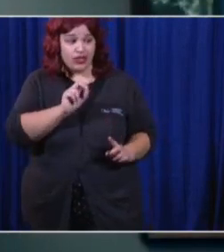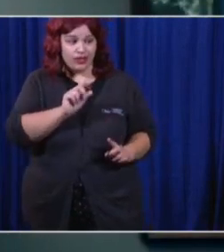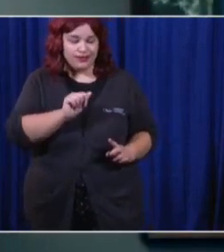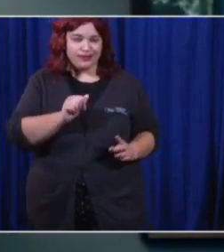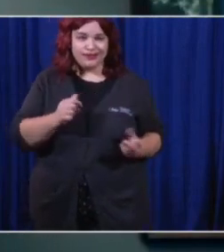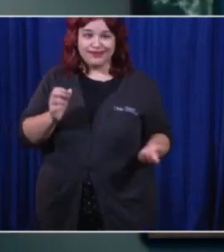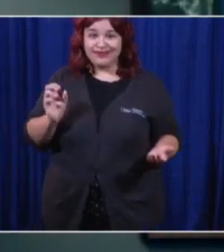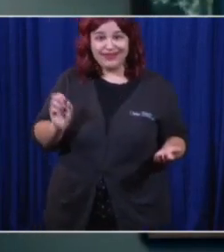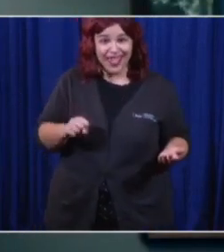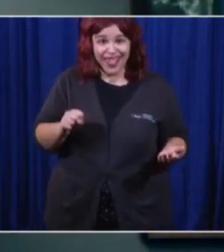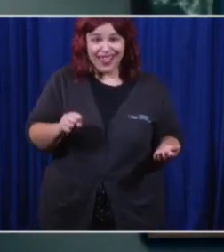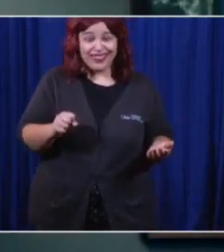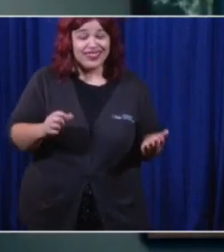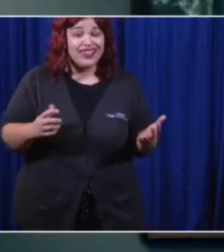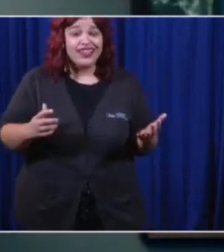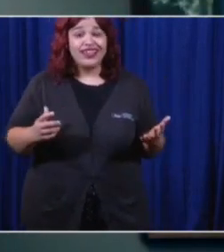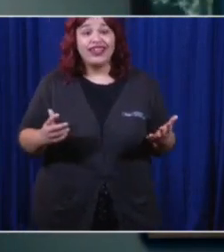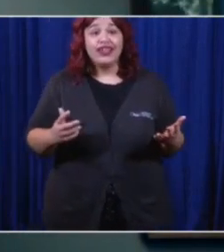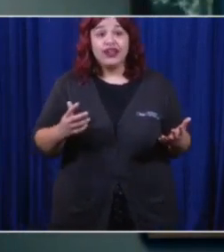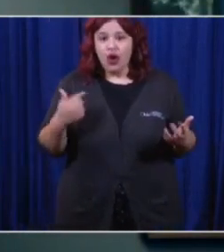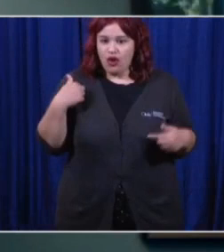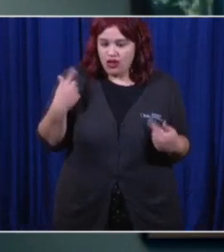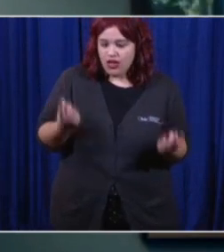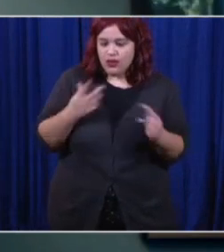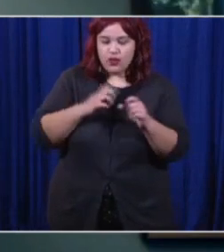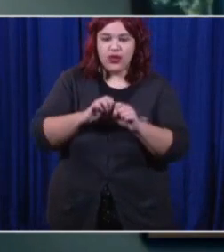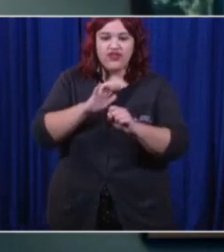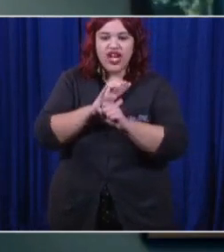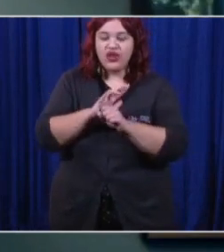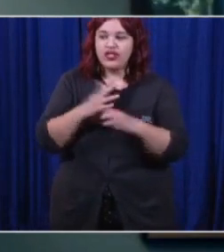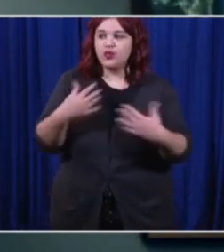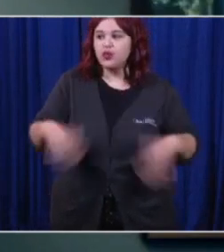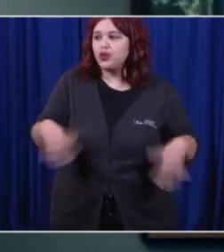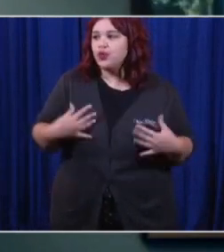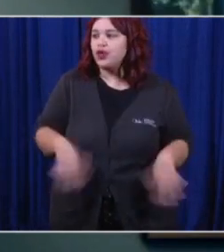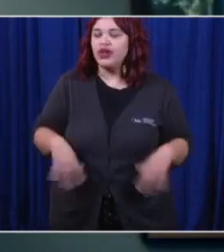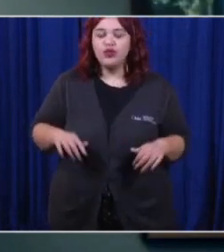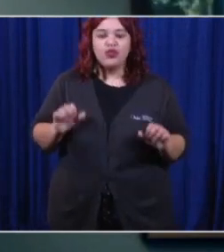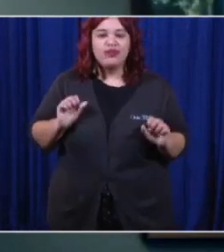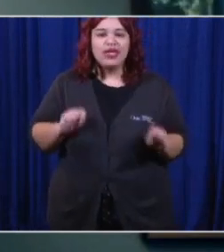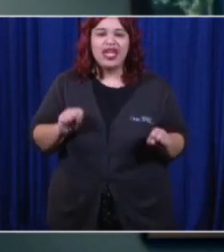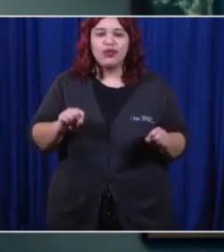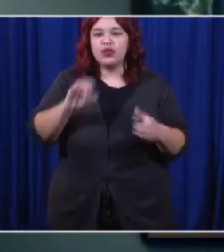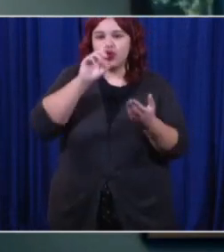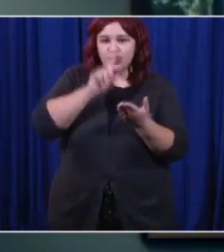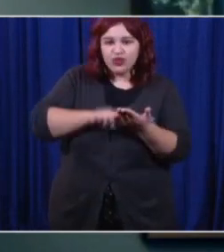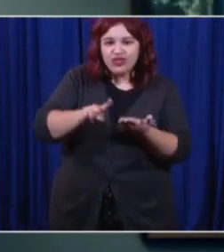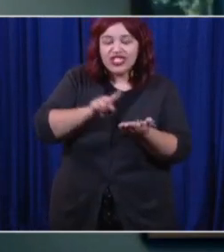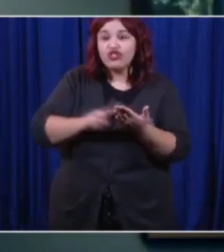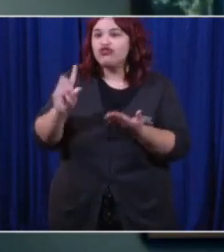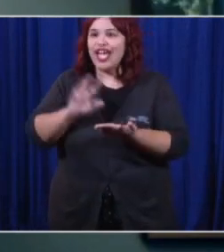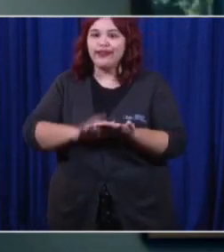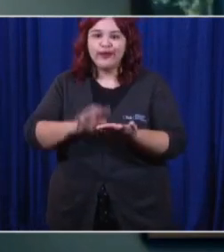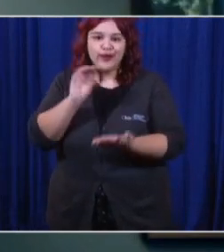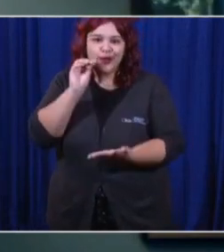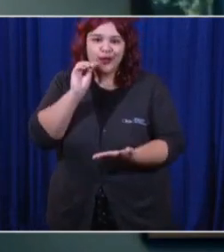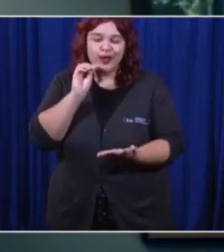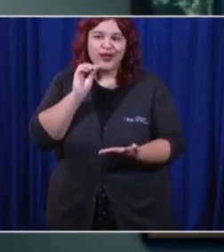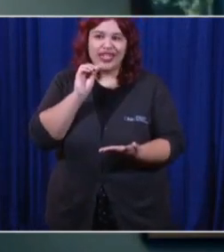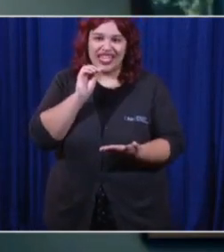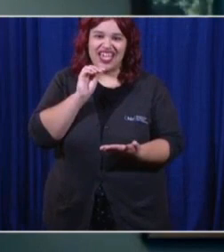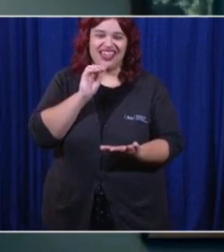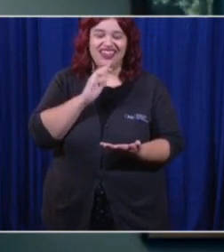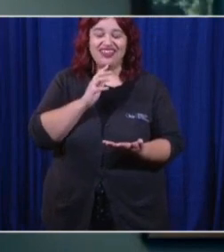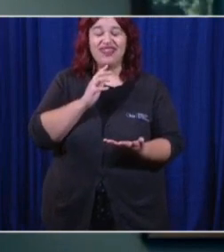of education and research, and I really think that people are getting a different experience in those areas, not lacking it. I think this